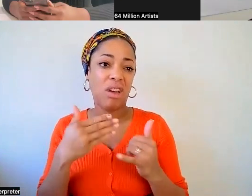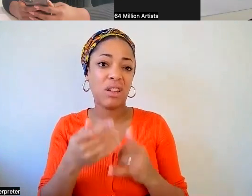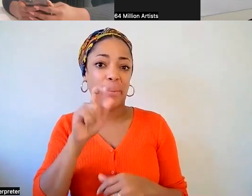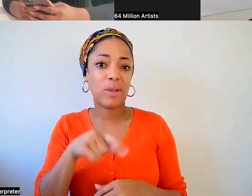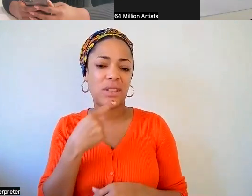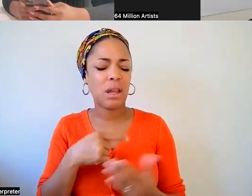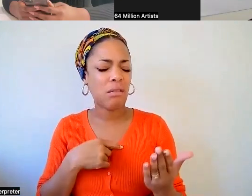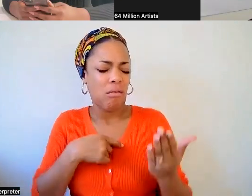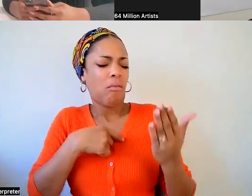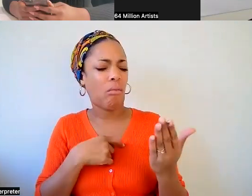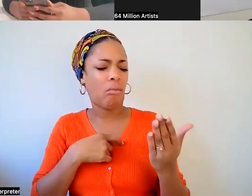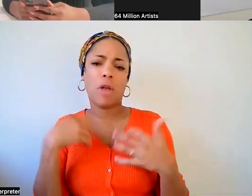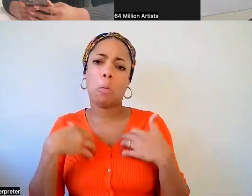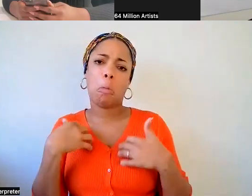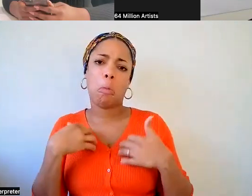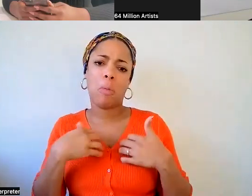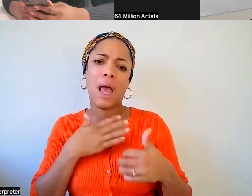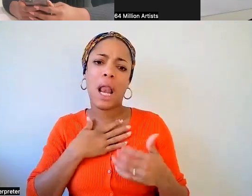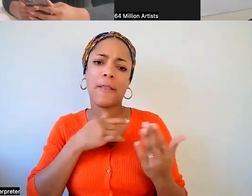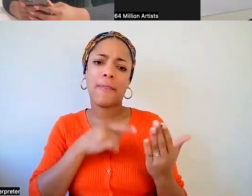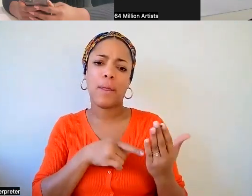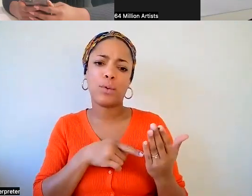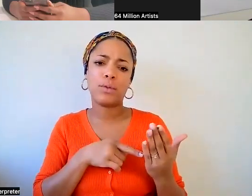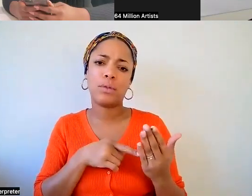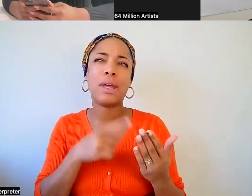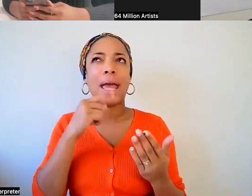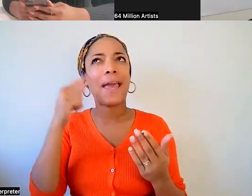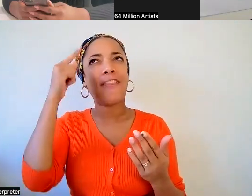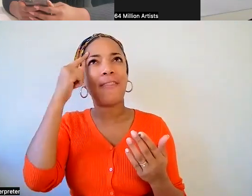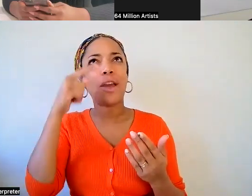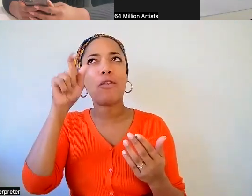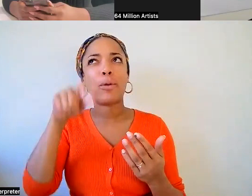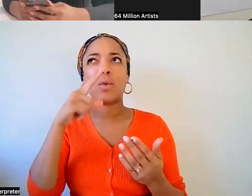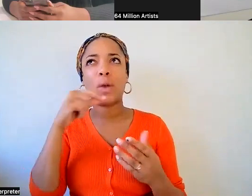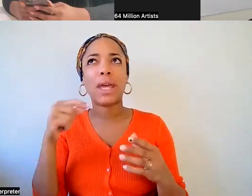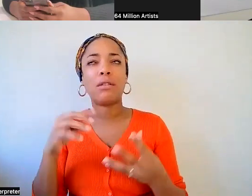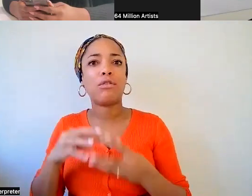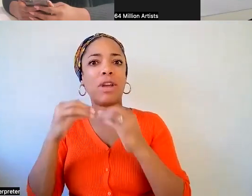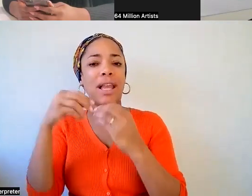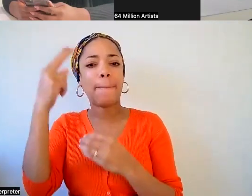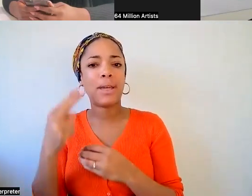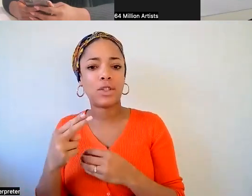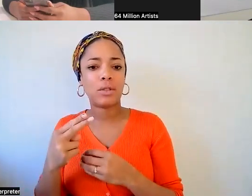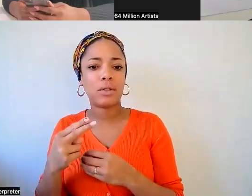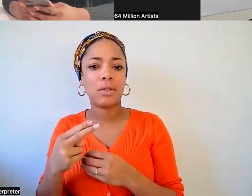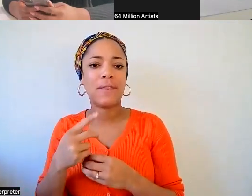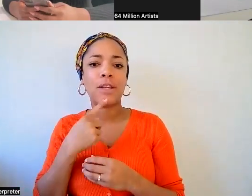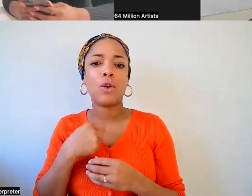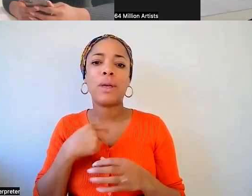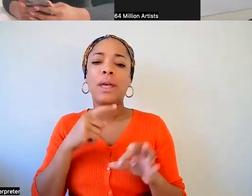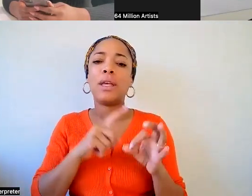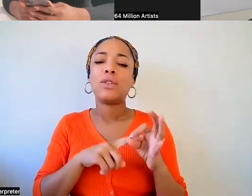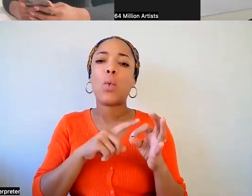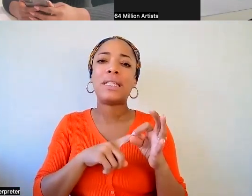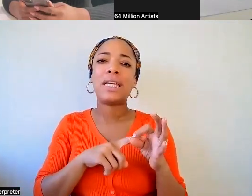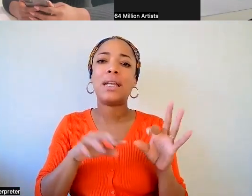those. And I can think of, this was a person said, I can think of somebody who could do pictures. And I said, who's that? And they said, Quentin Blake. And I